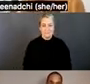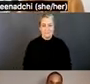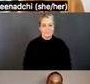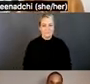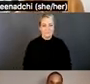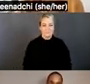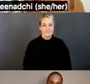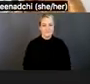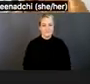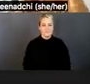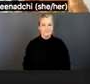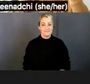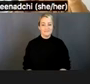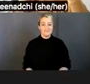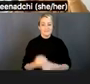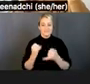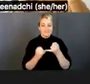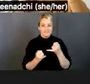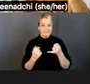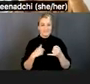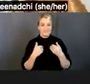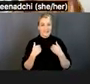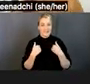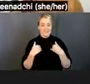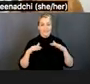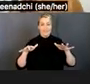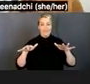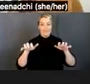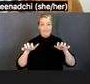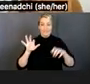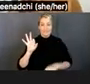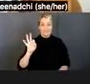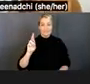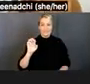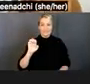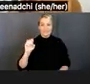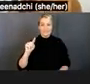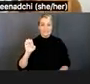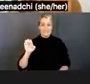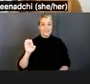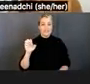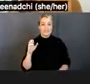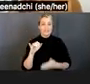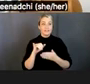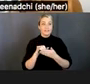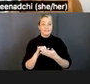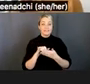And then lastly, we have the freeze state. So this is the state that we go